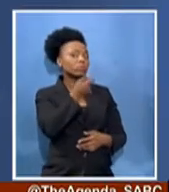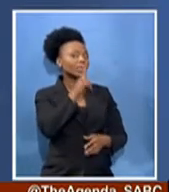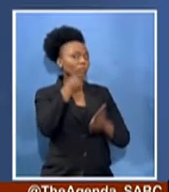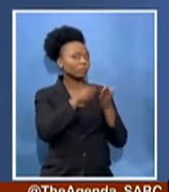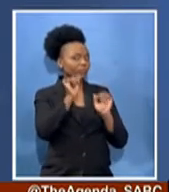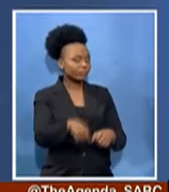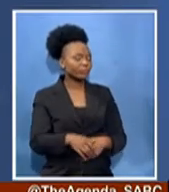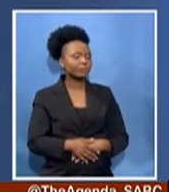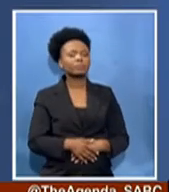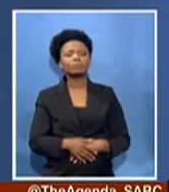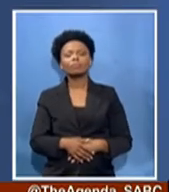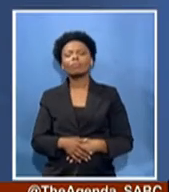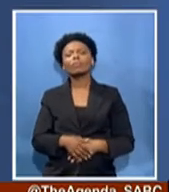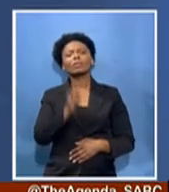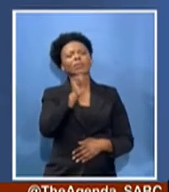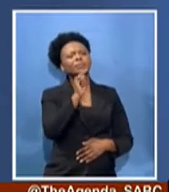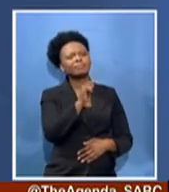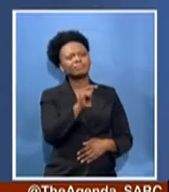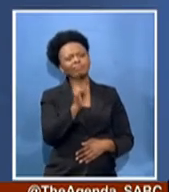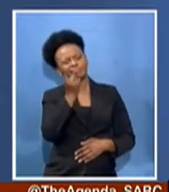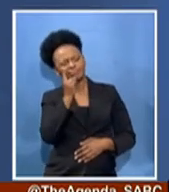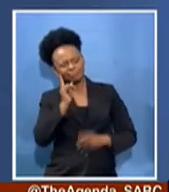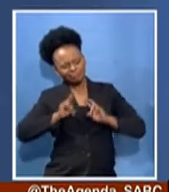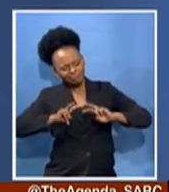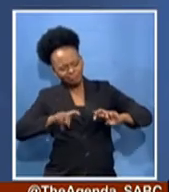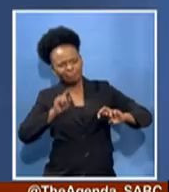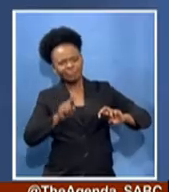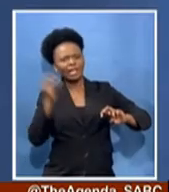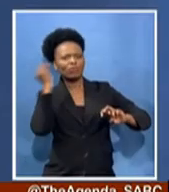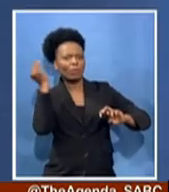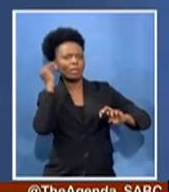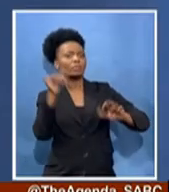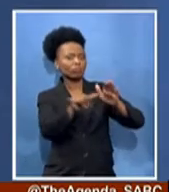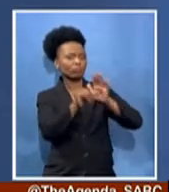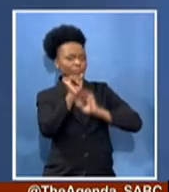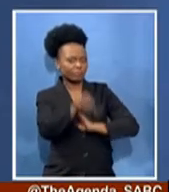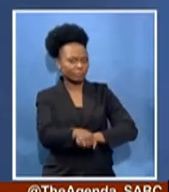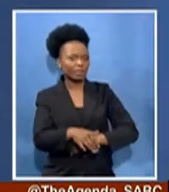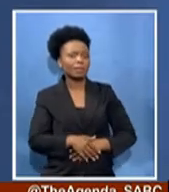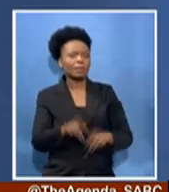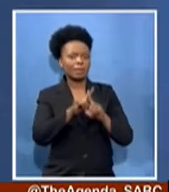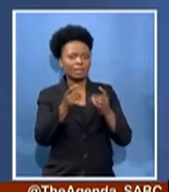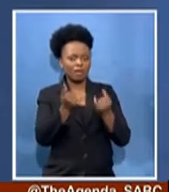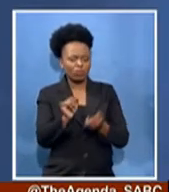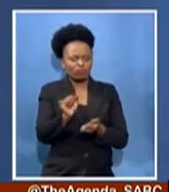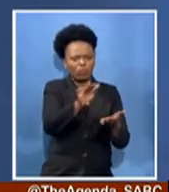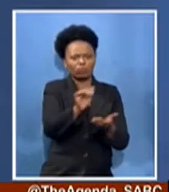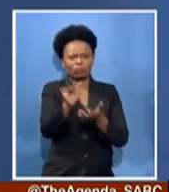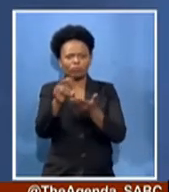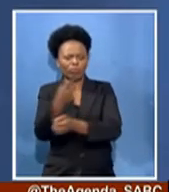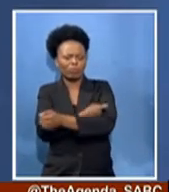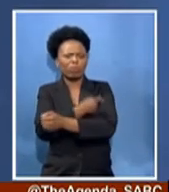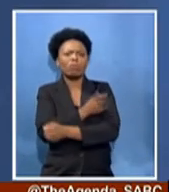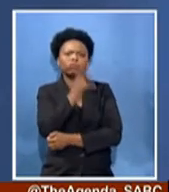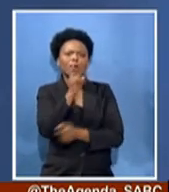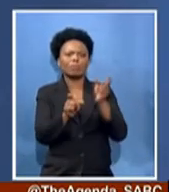one thing, but as you release these vaccines to the larger population, help our viewers understand, and I think it will talk